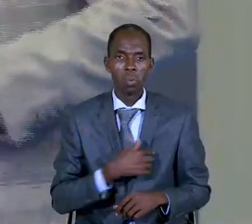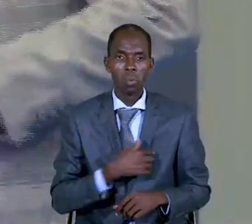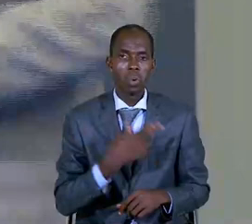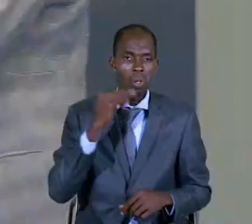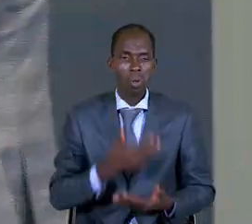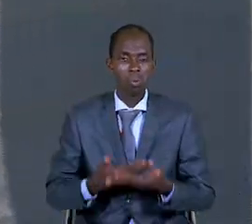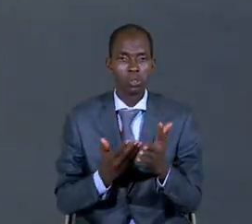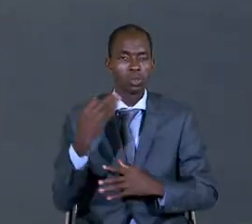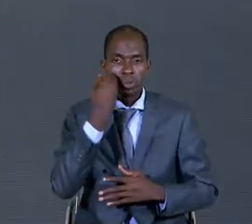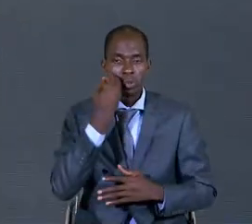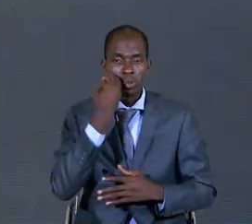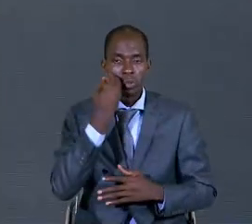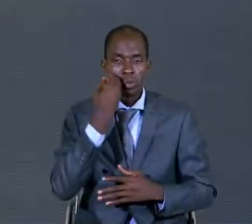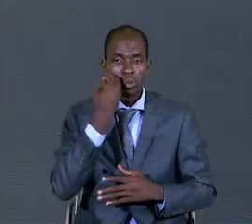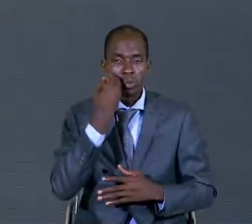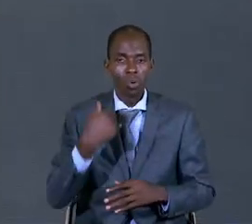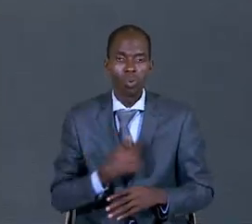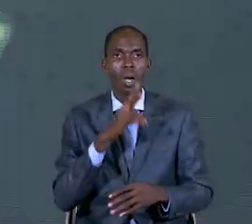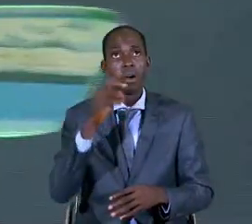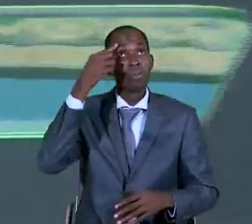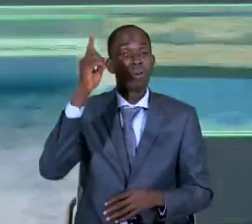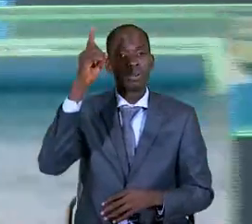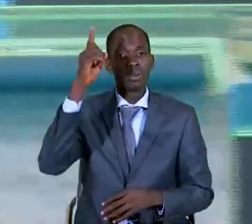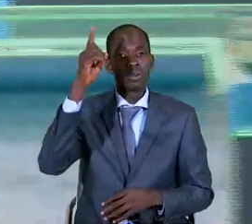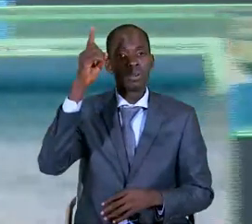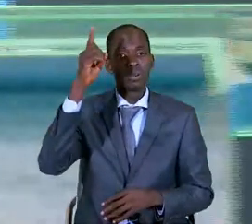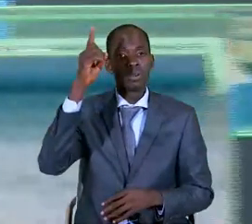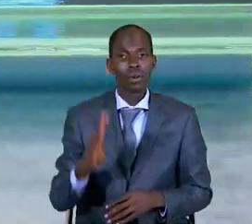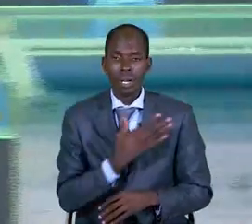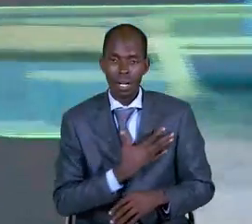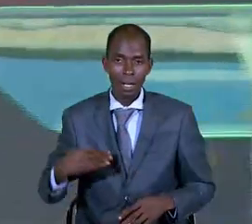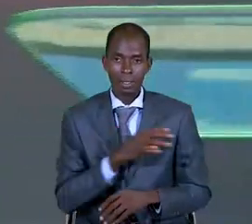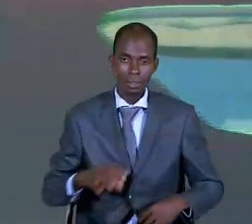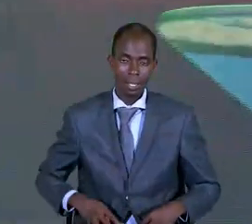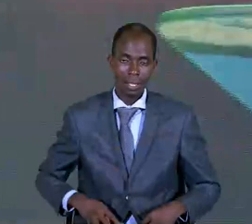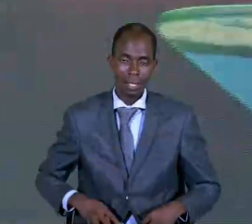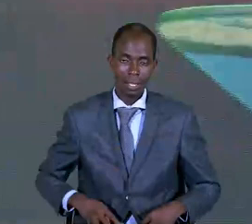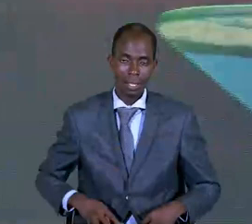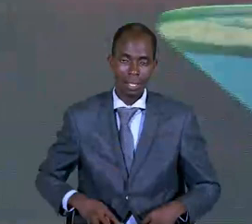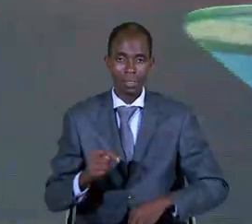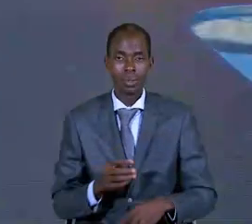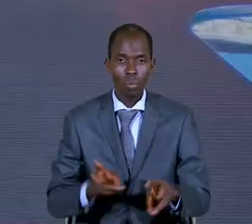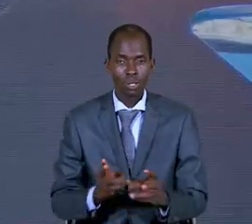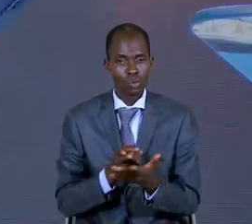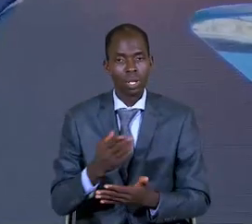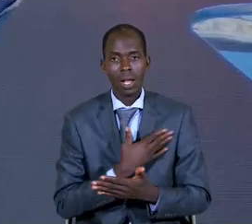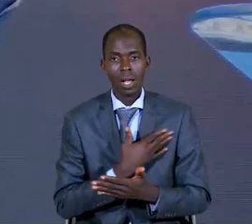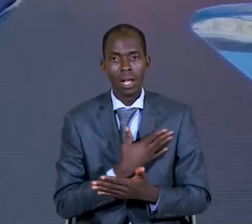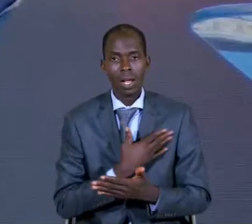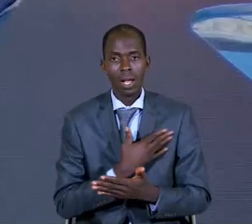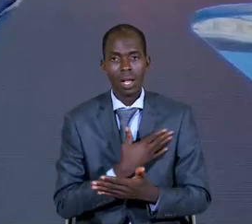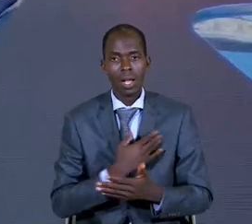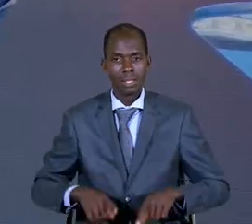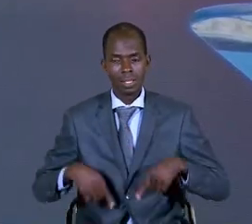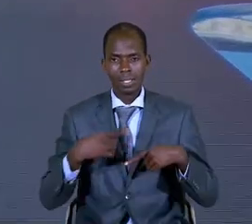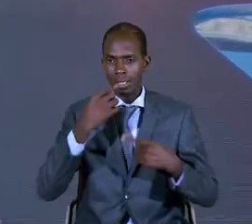belong to God, and for Christ, the way, the truth, and the life. To come to